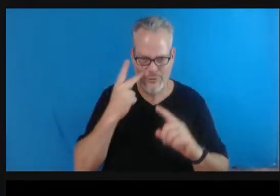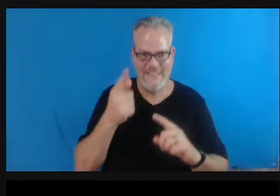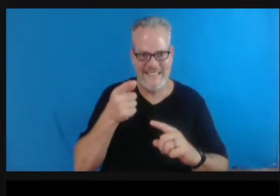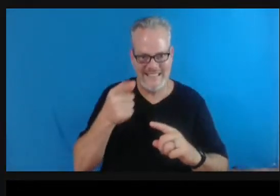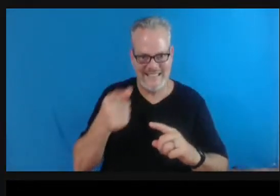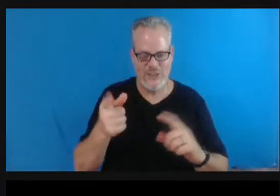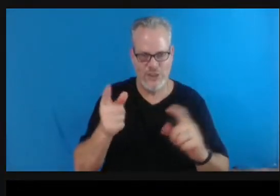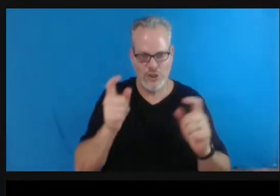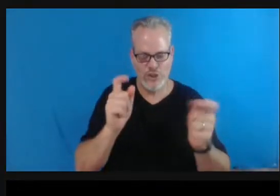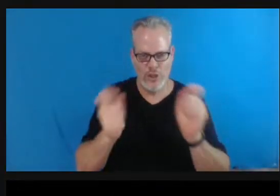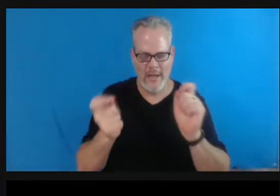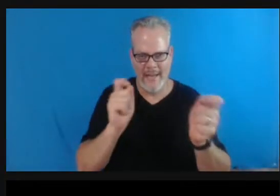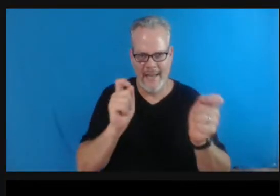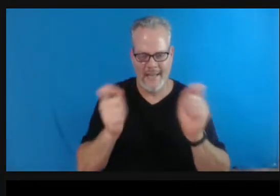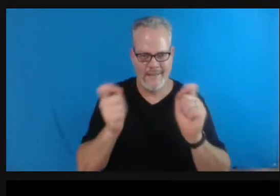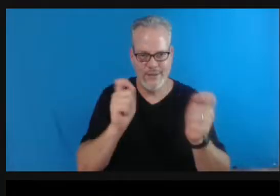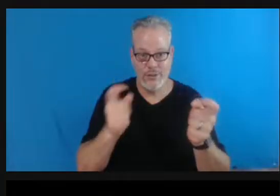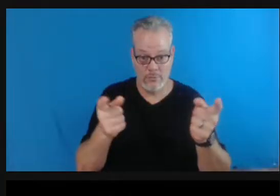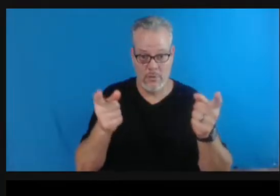don't.